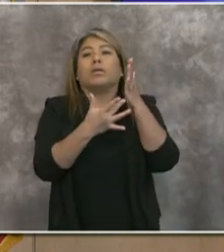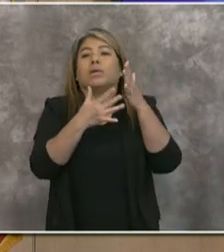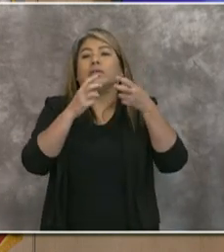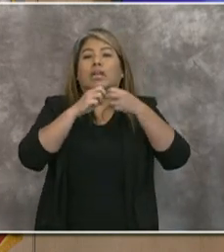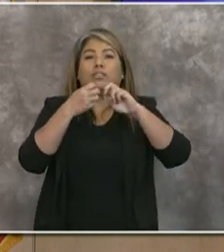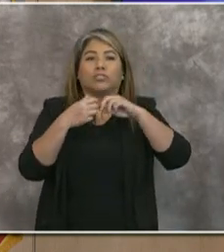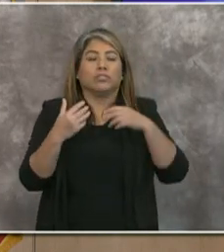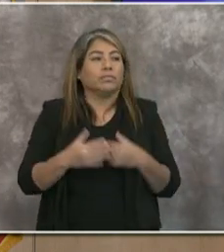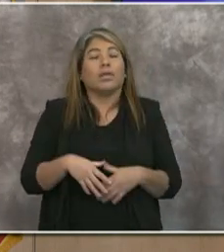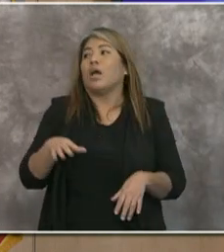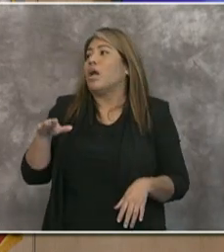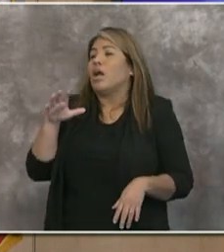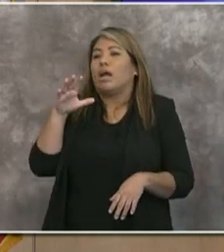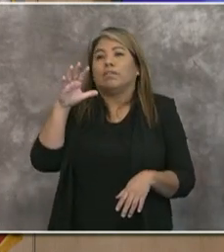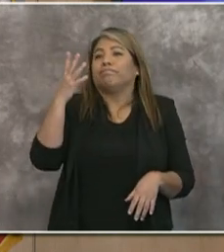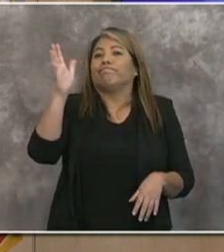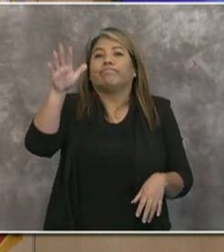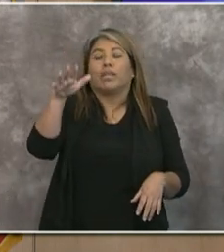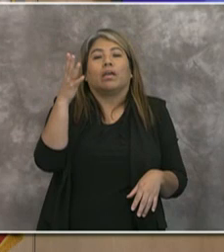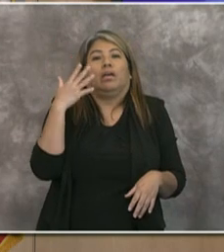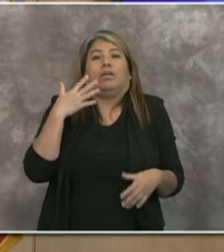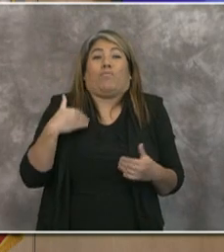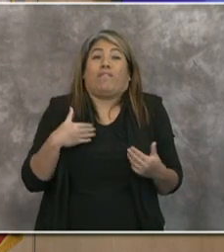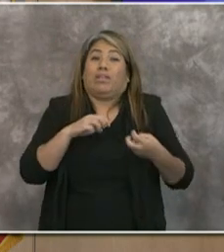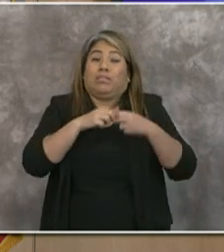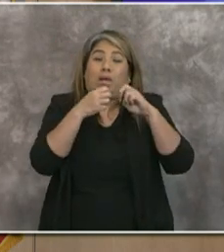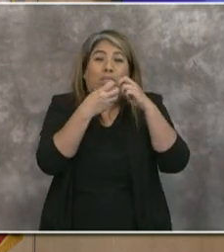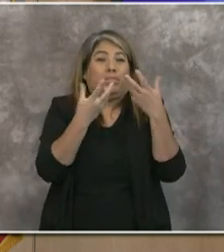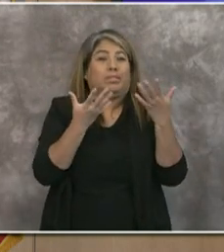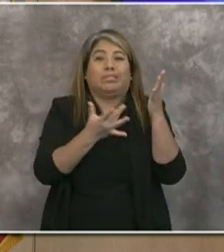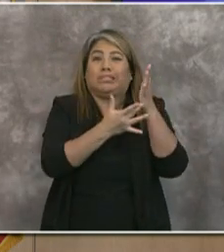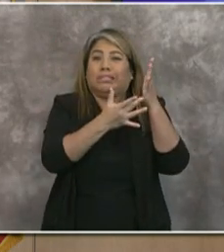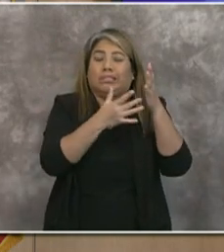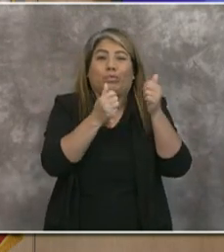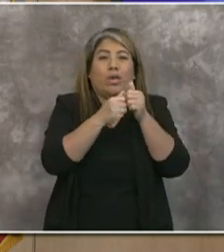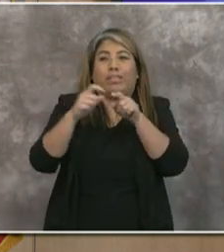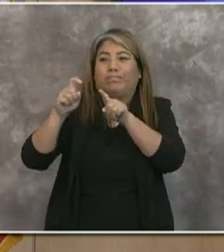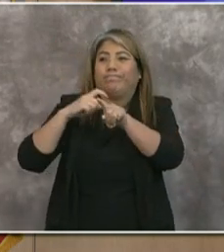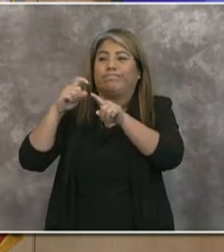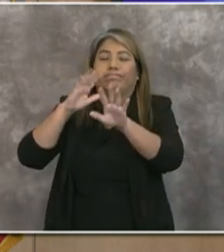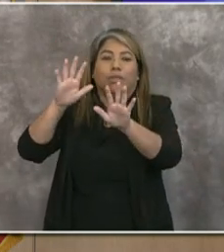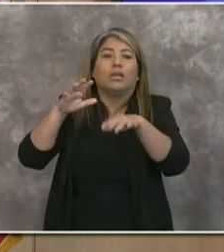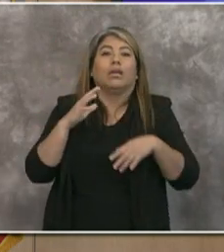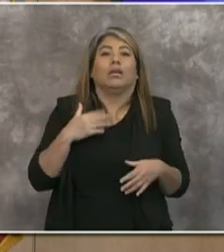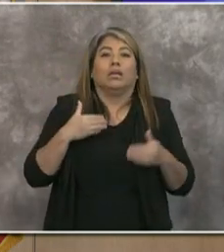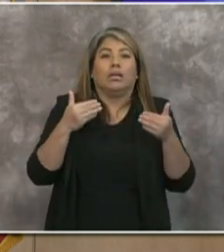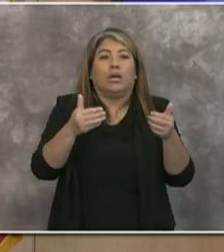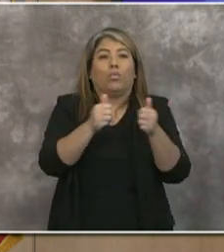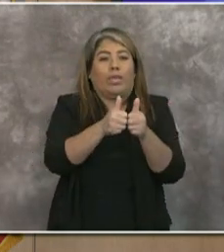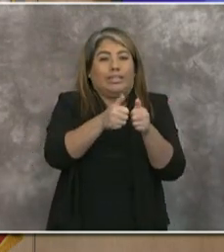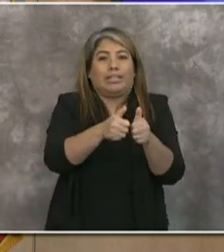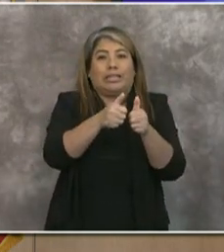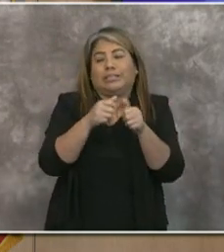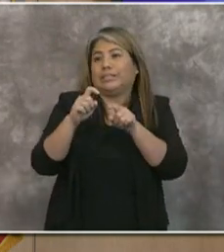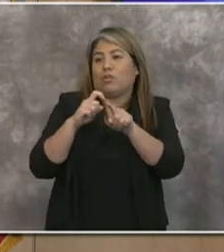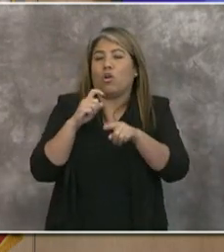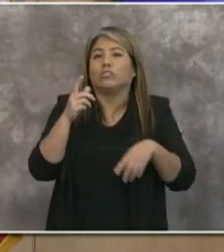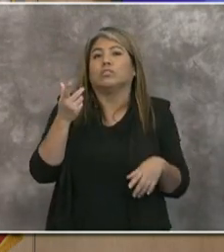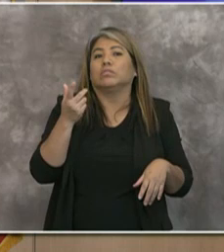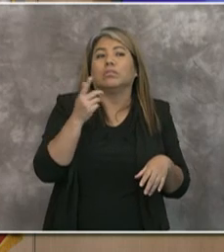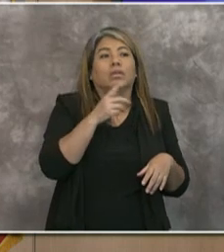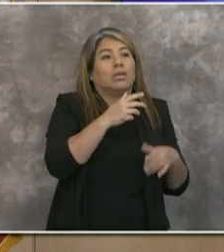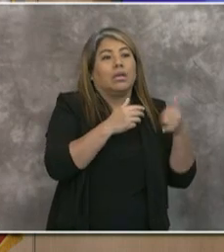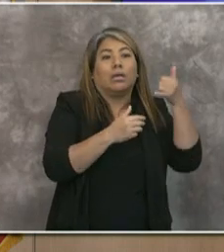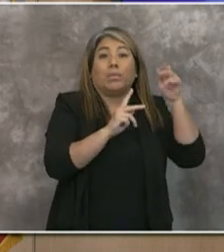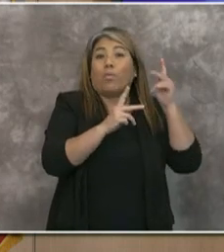issues. Okay, I tell you what, apparently we're having a mechanical problem on the call-in calls, so we'll go directly to the text calls. If the call-in people will just